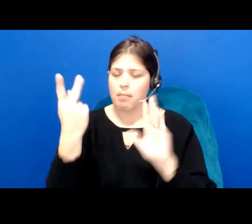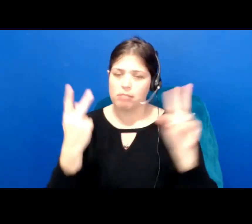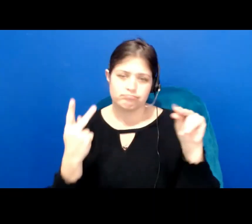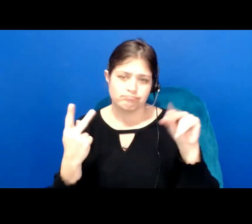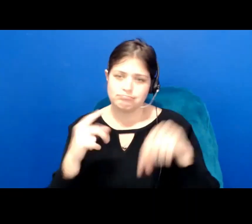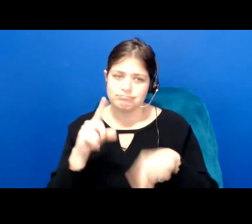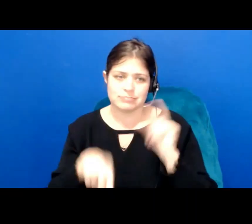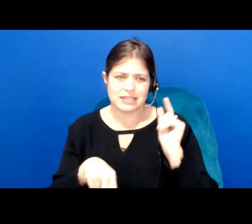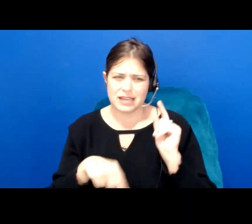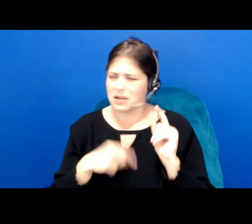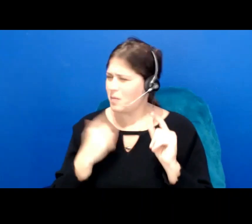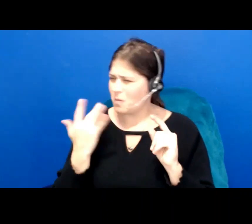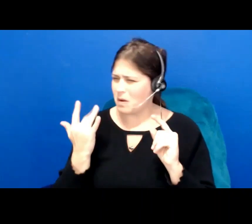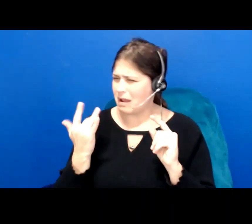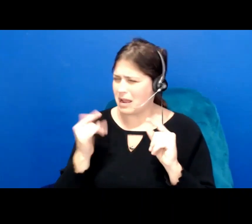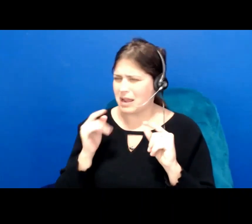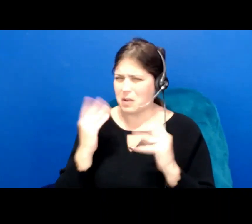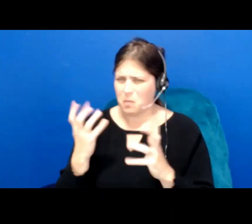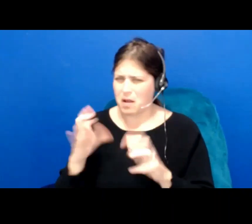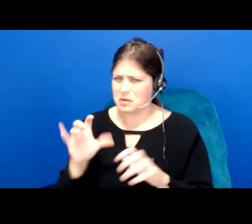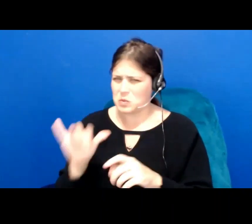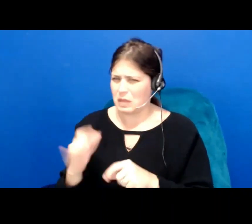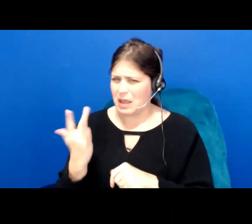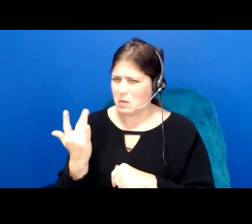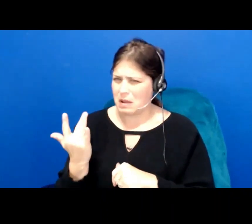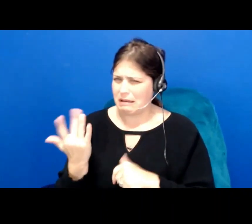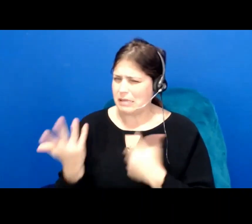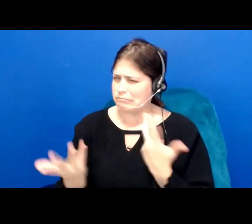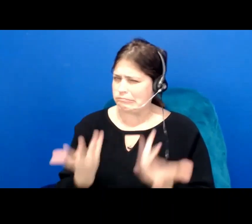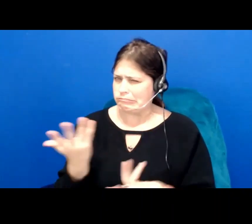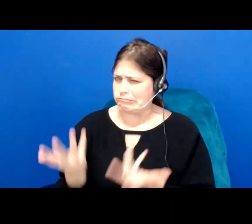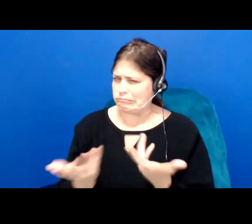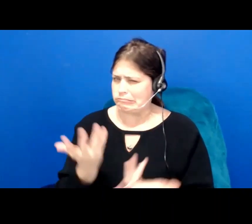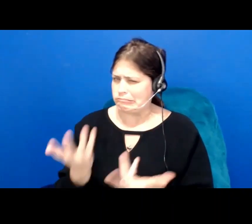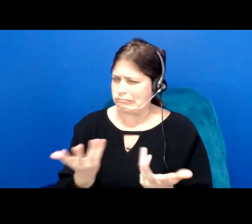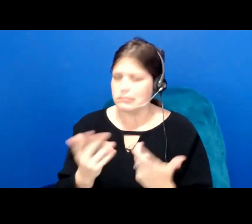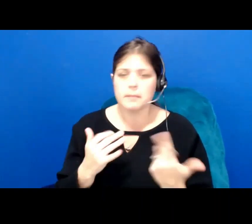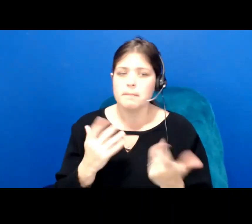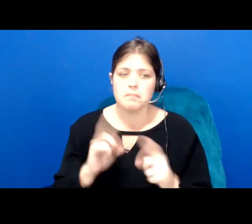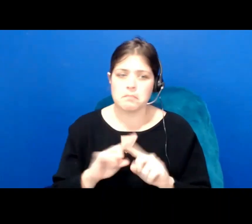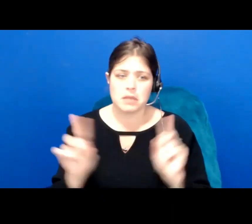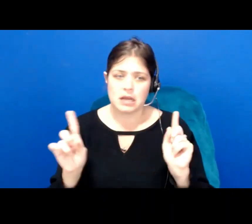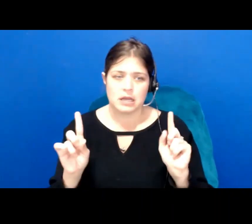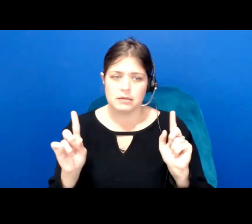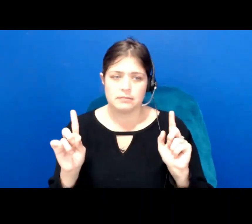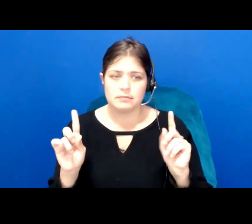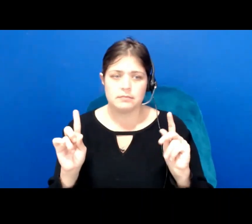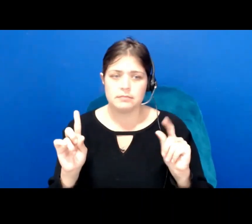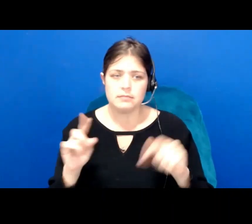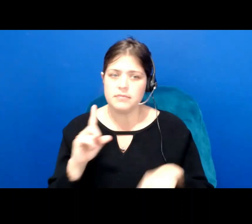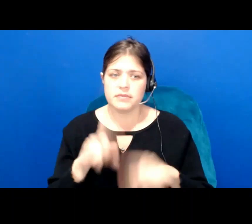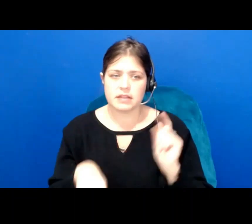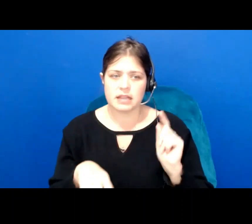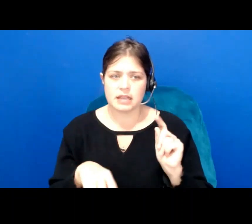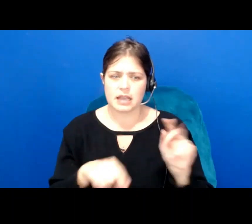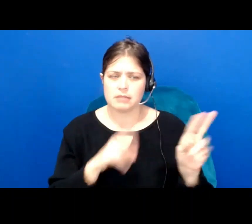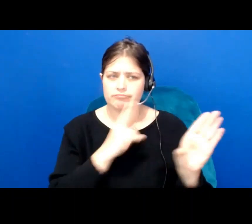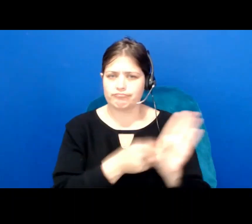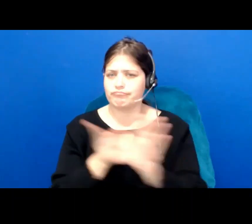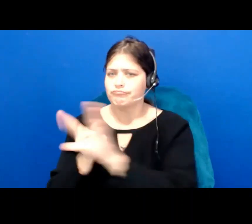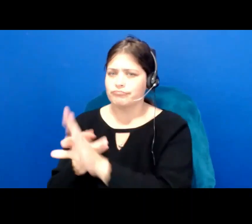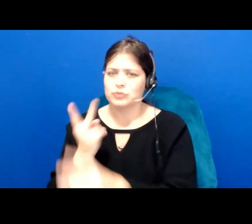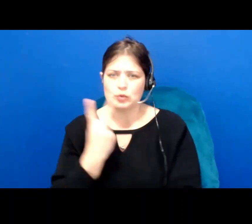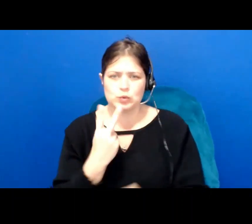want to do that, but it's not. You can't even The reason given was